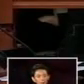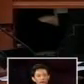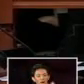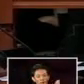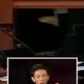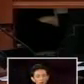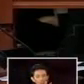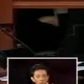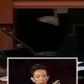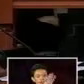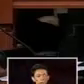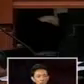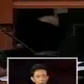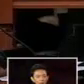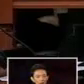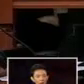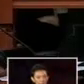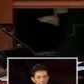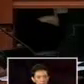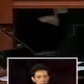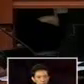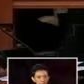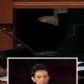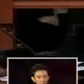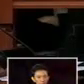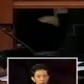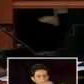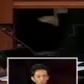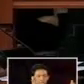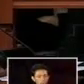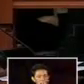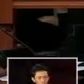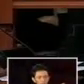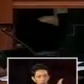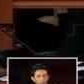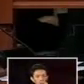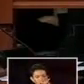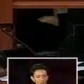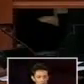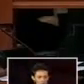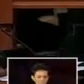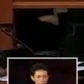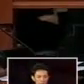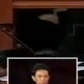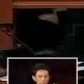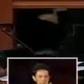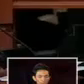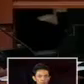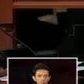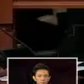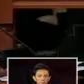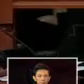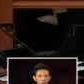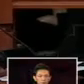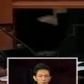includes allowing the prosecution to show that if there are bank accounts that exceed what was